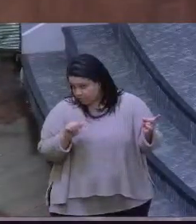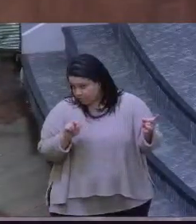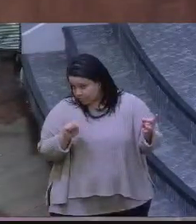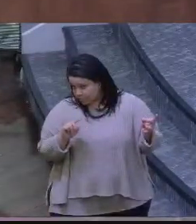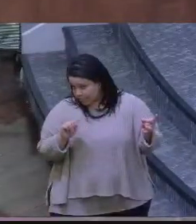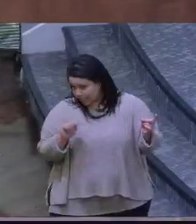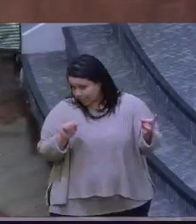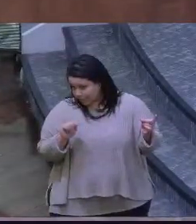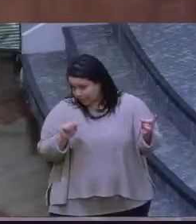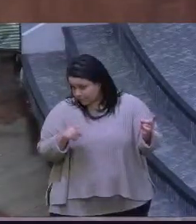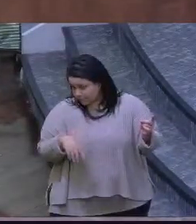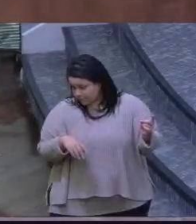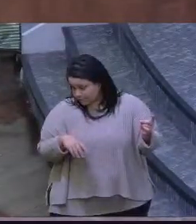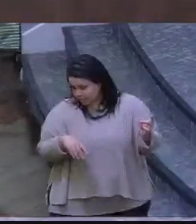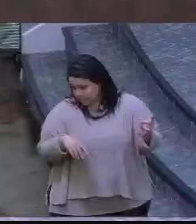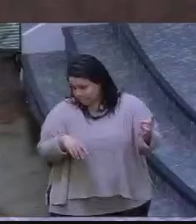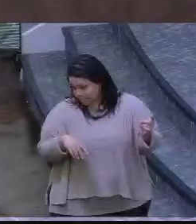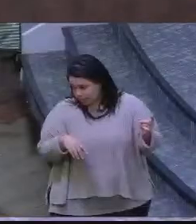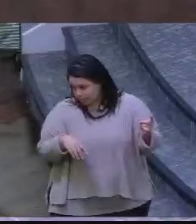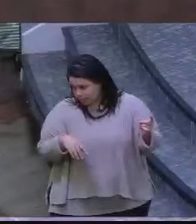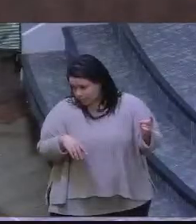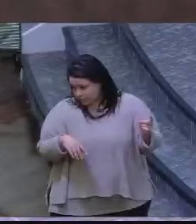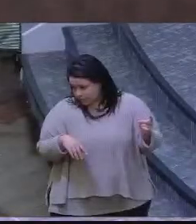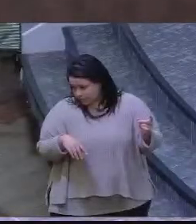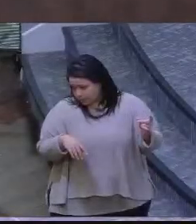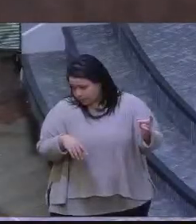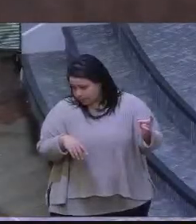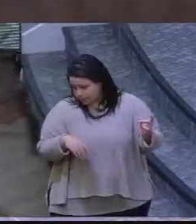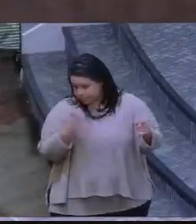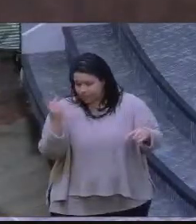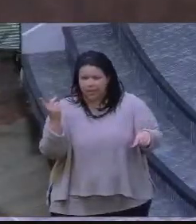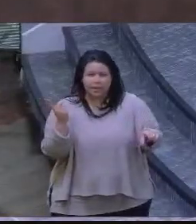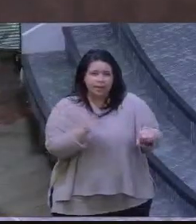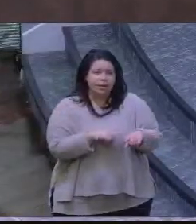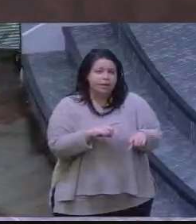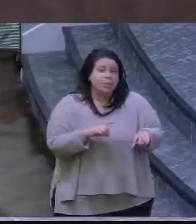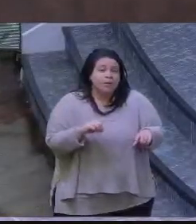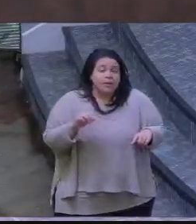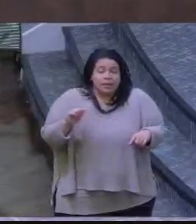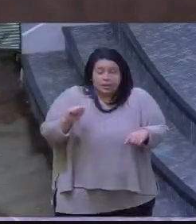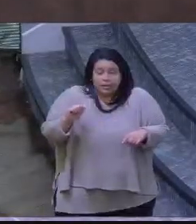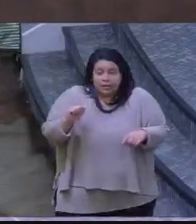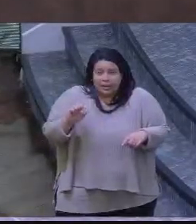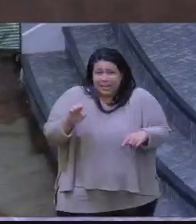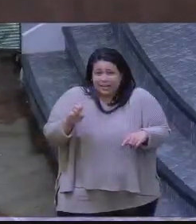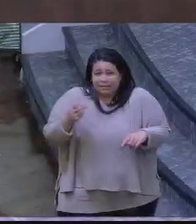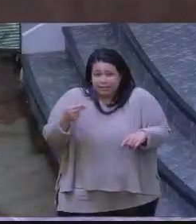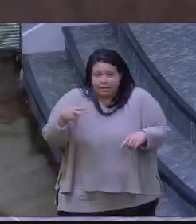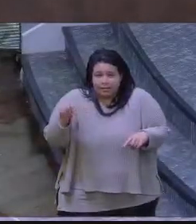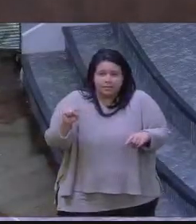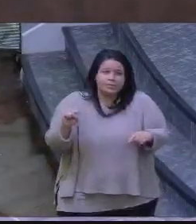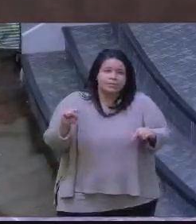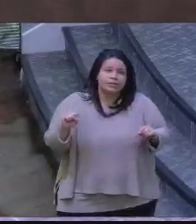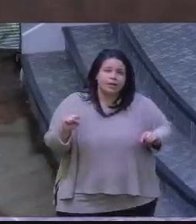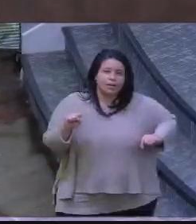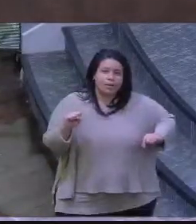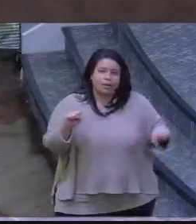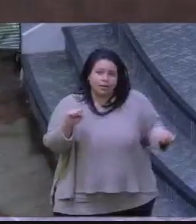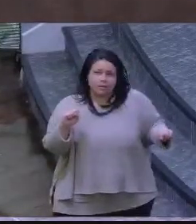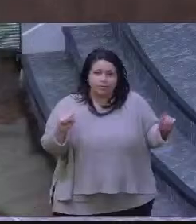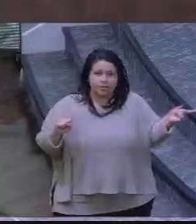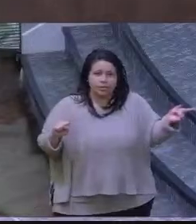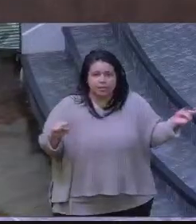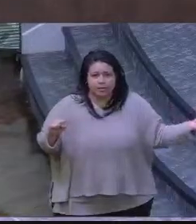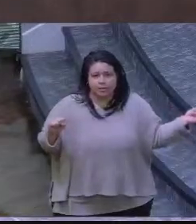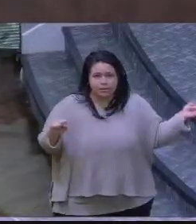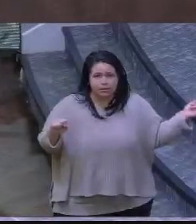Yes, just agreeing with Dr. Evans, I do plan to support this. I do, just for the record, want to just strongly encourage